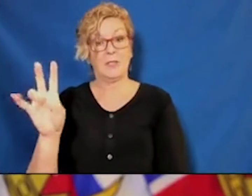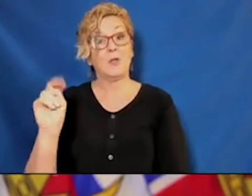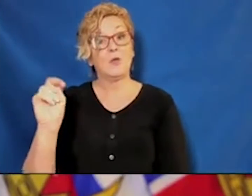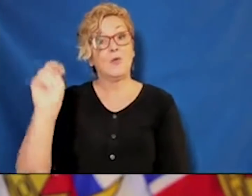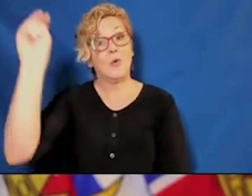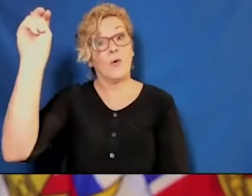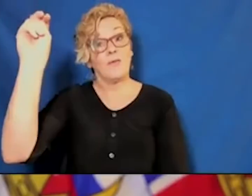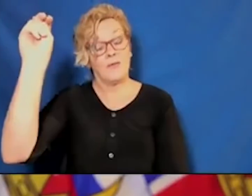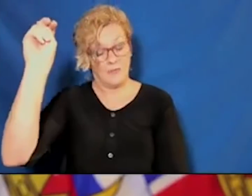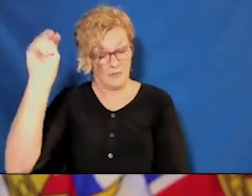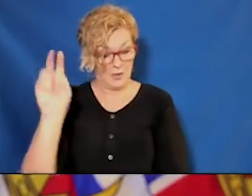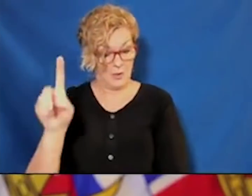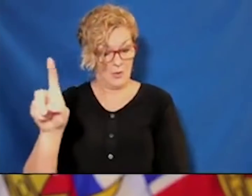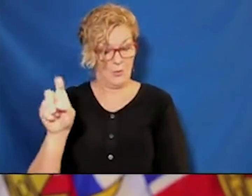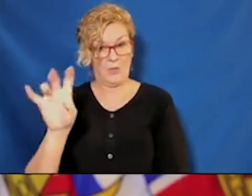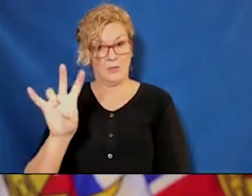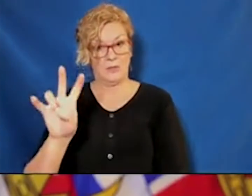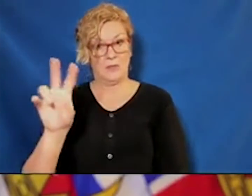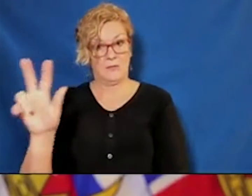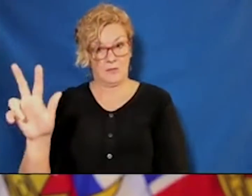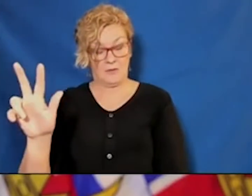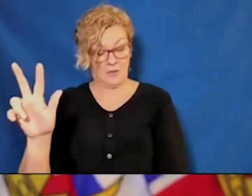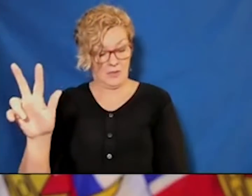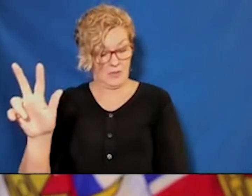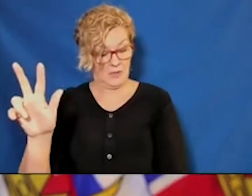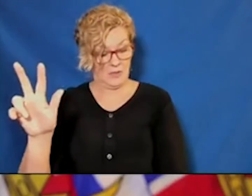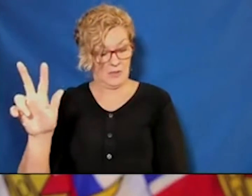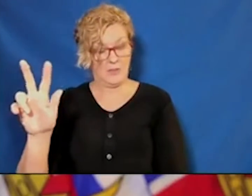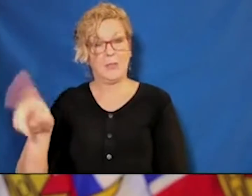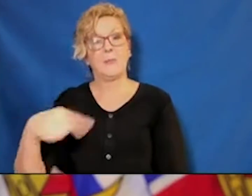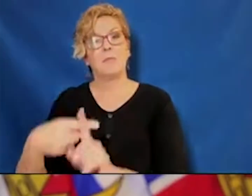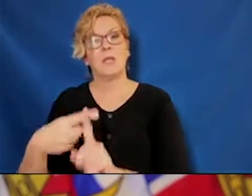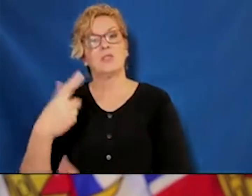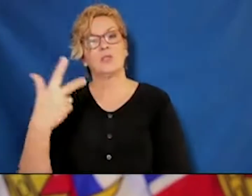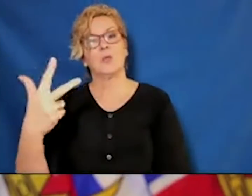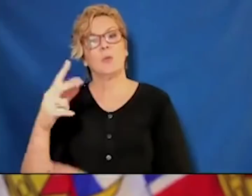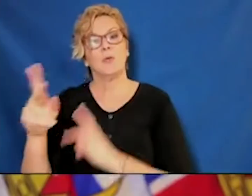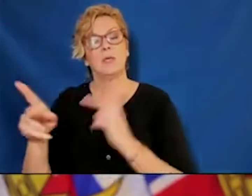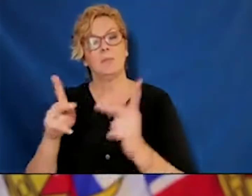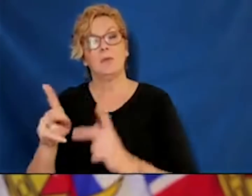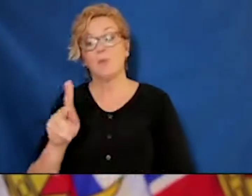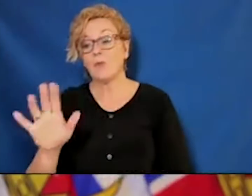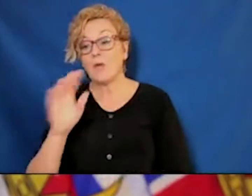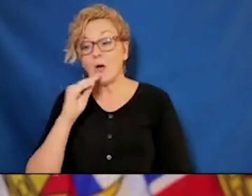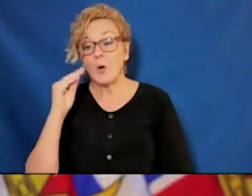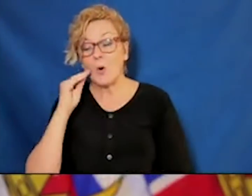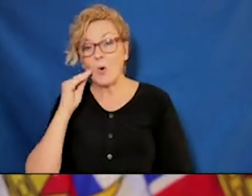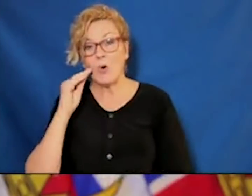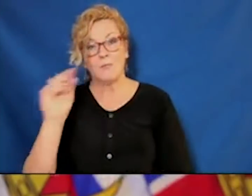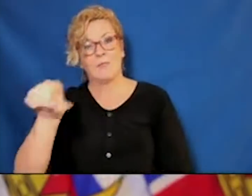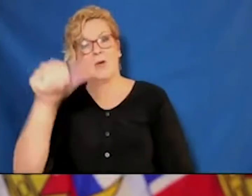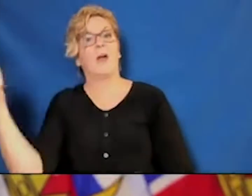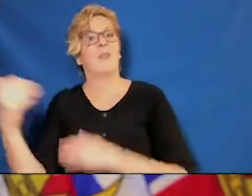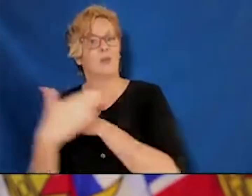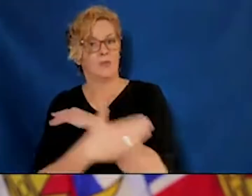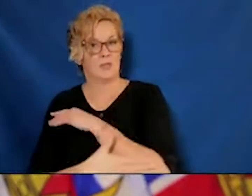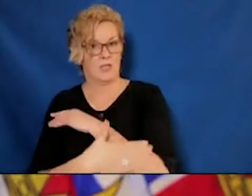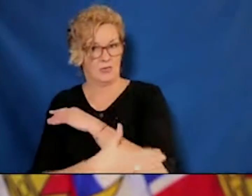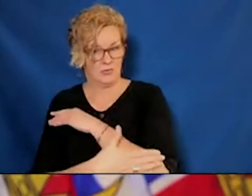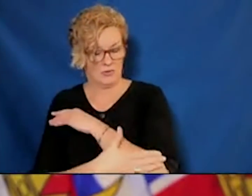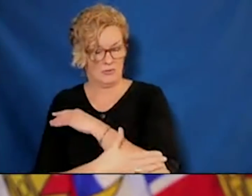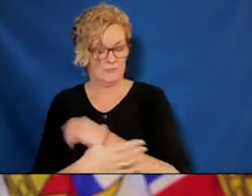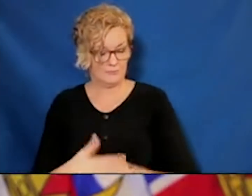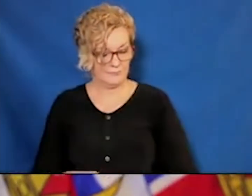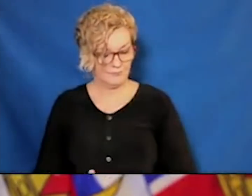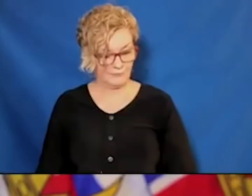Northern Health Region, and 3 who are new cases who normally reside outside of Canada. We currently have